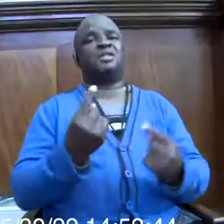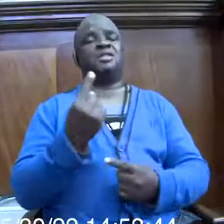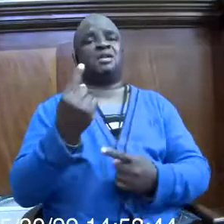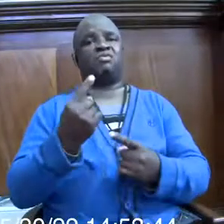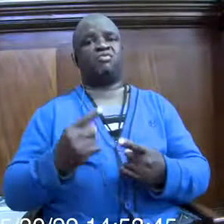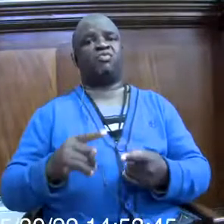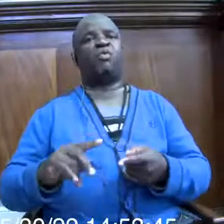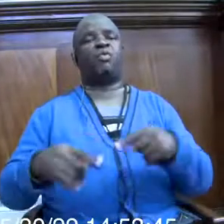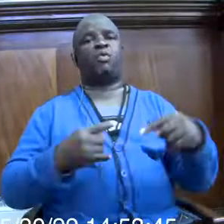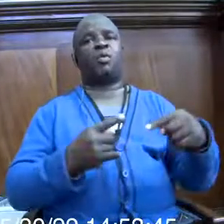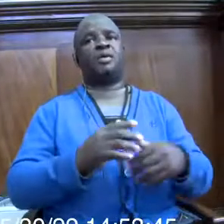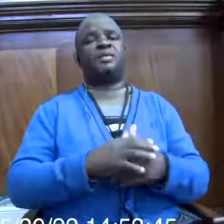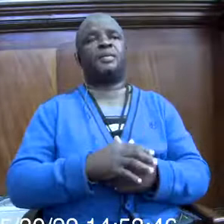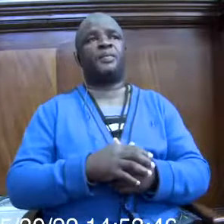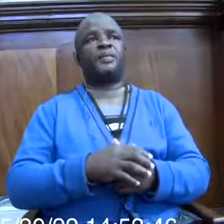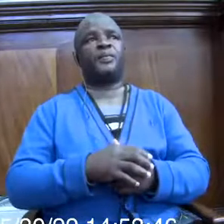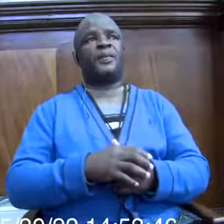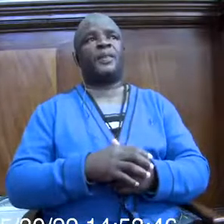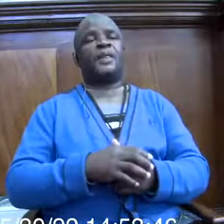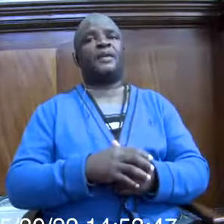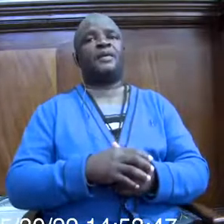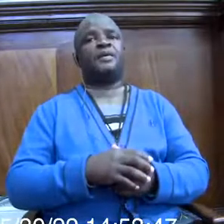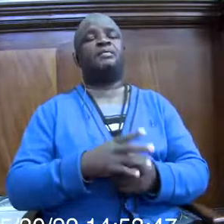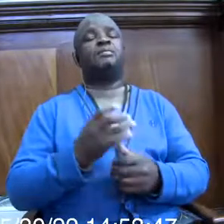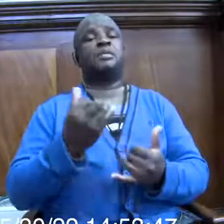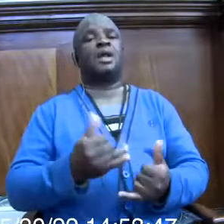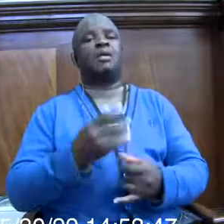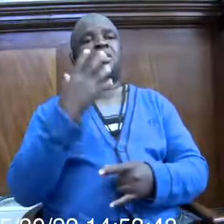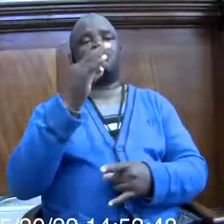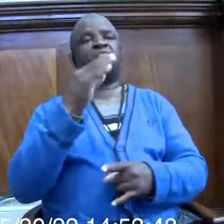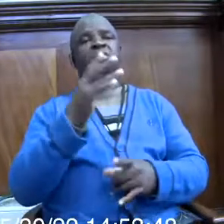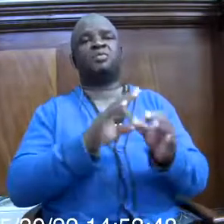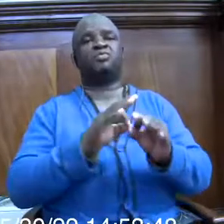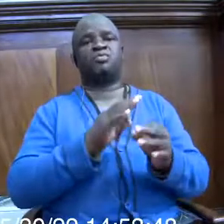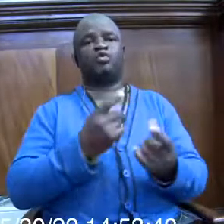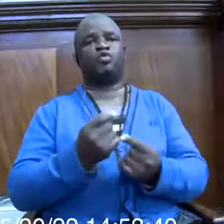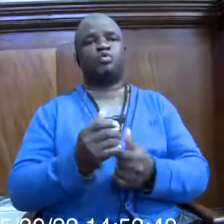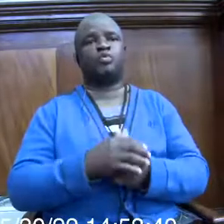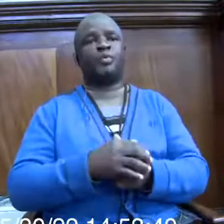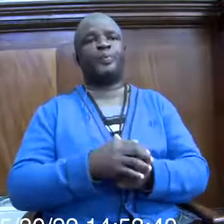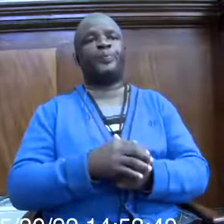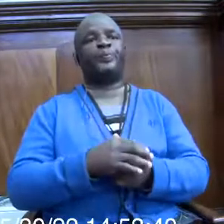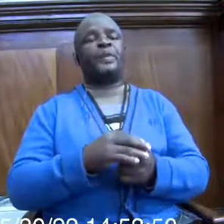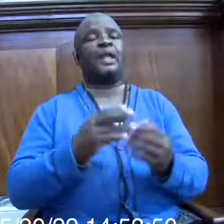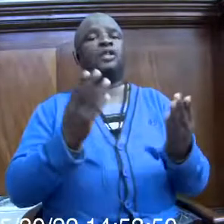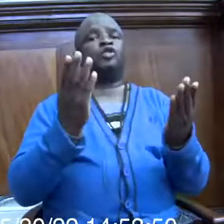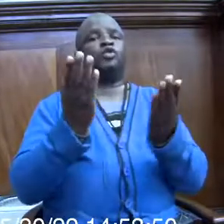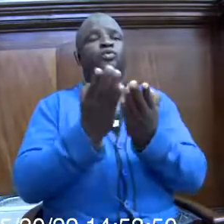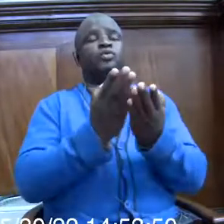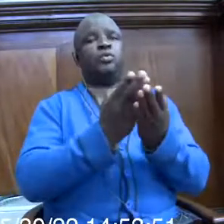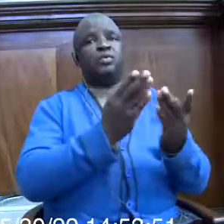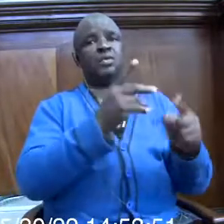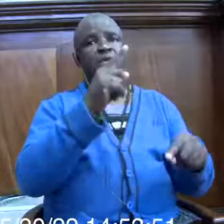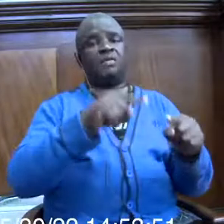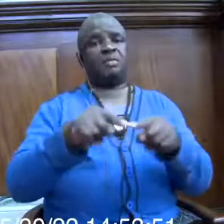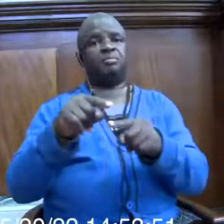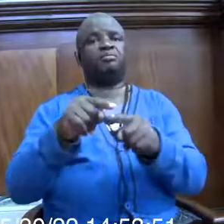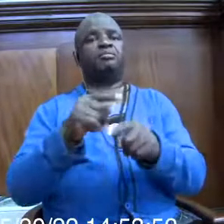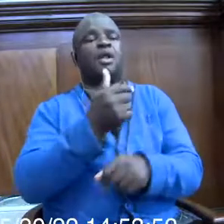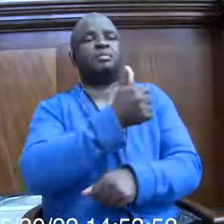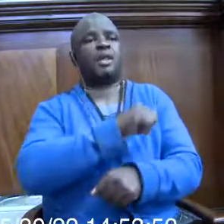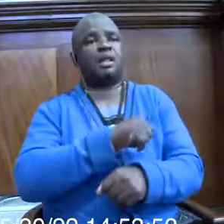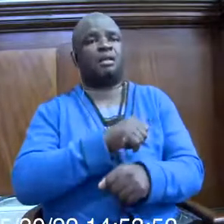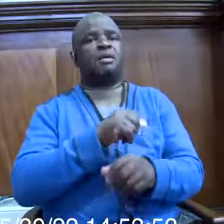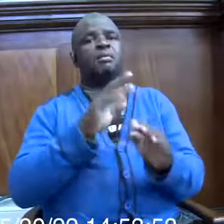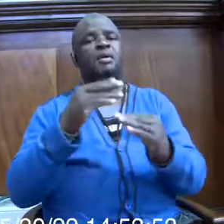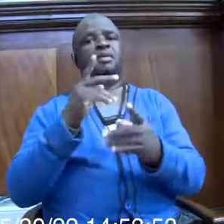and strive if nothing is done our schools hospitals public transport